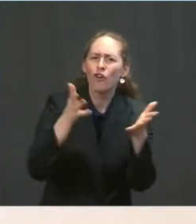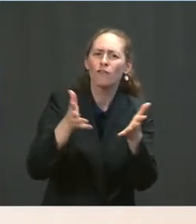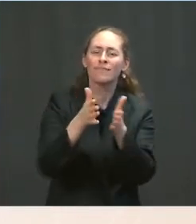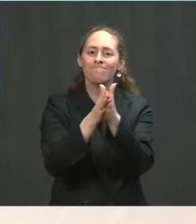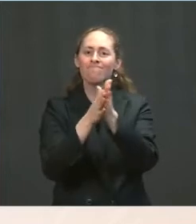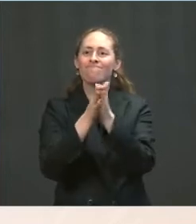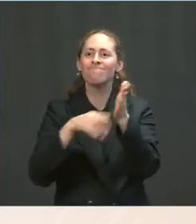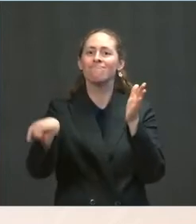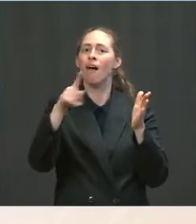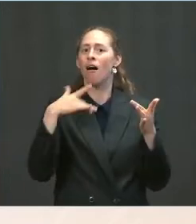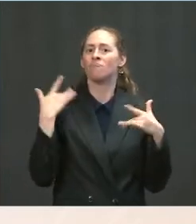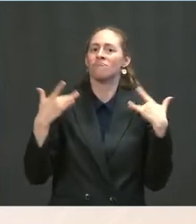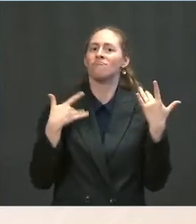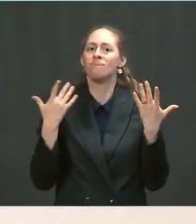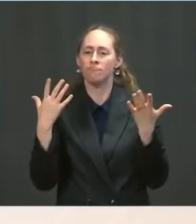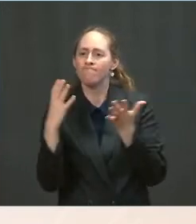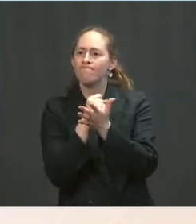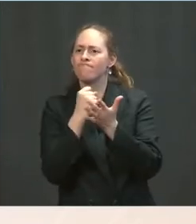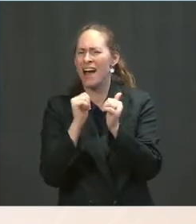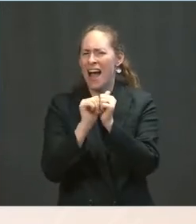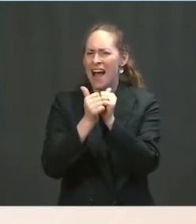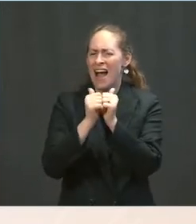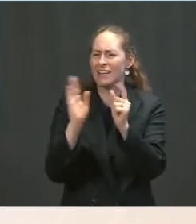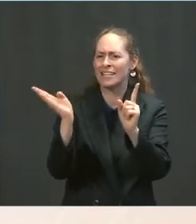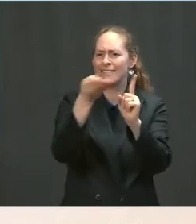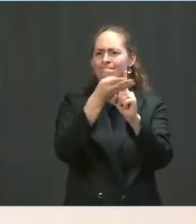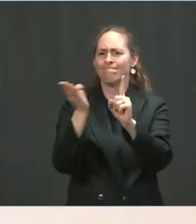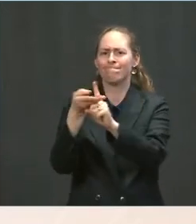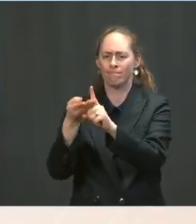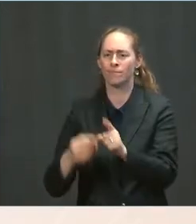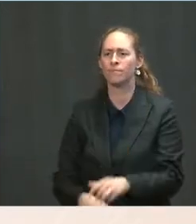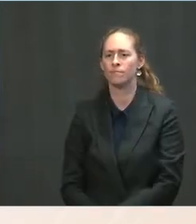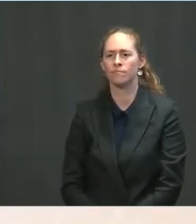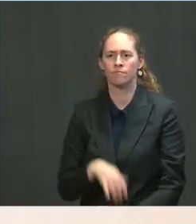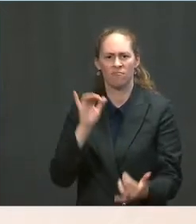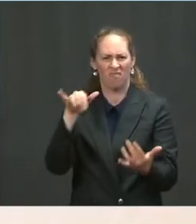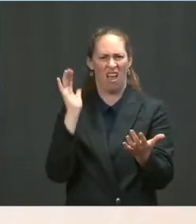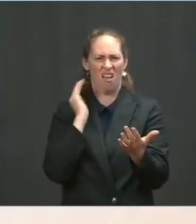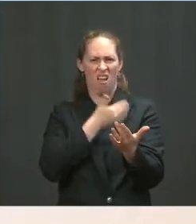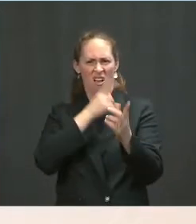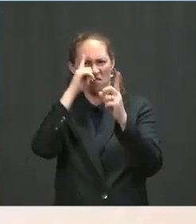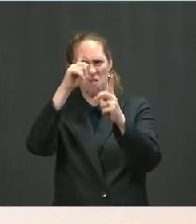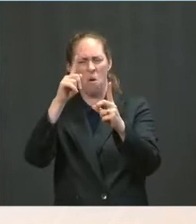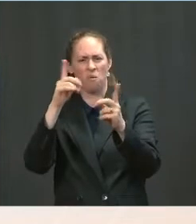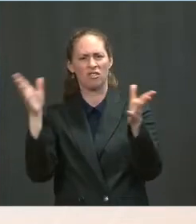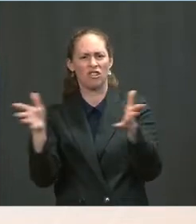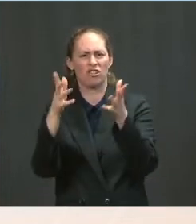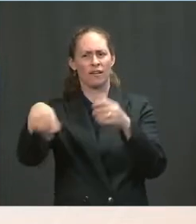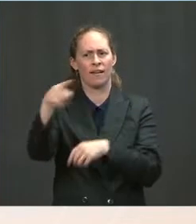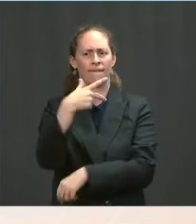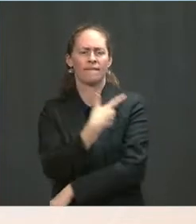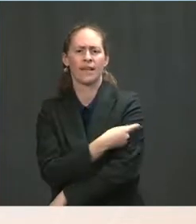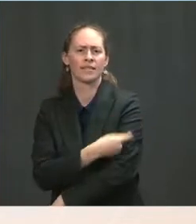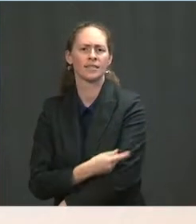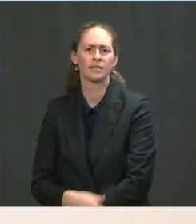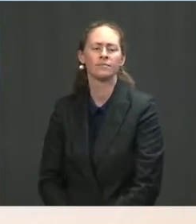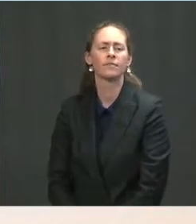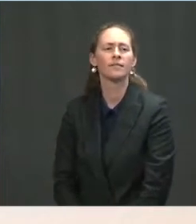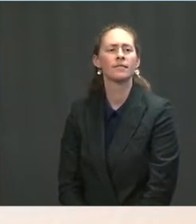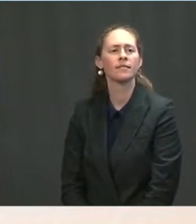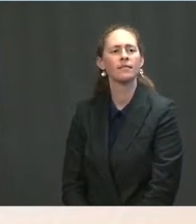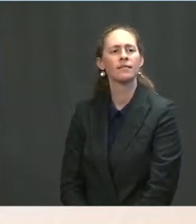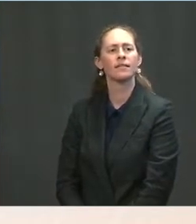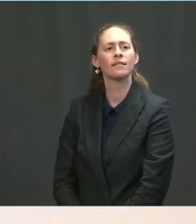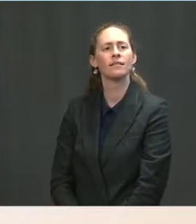robust way, and this is the way we're going to be focused on, is making sure people get vaccinated. So that actually, that was my follow-up, Yep. which is, it's